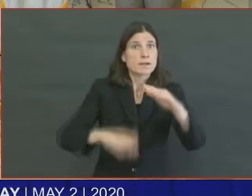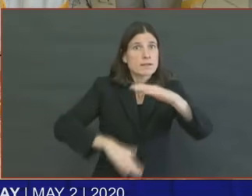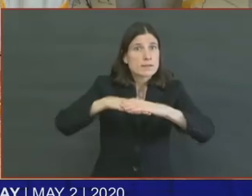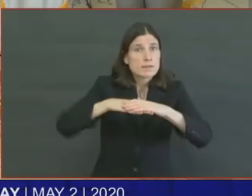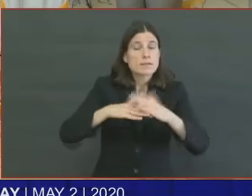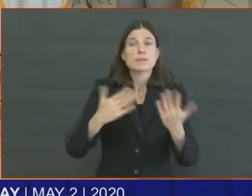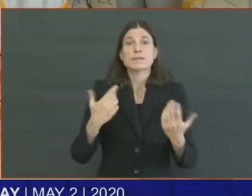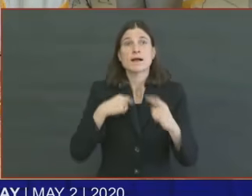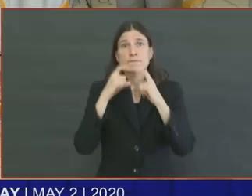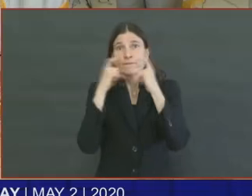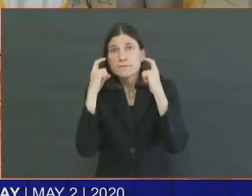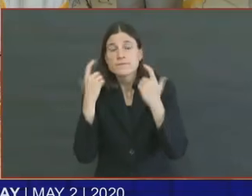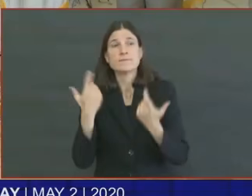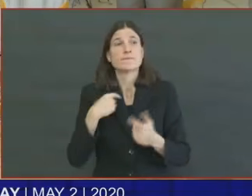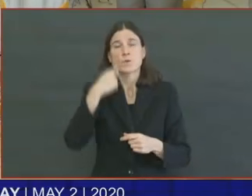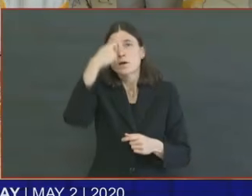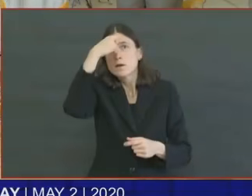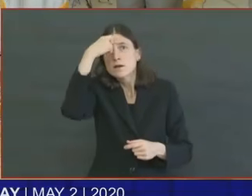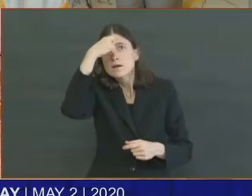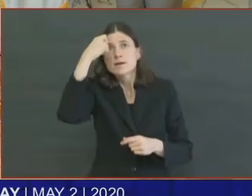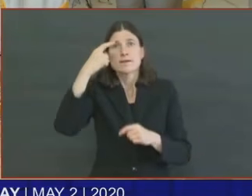correct, libraries are